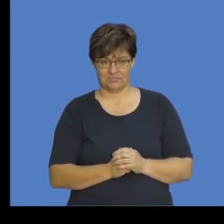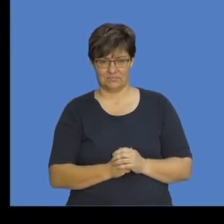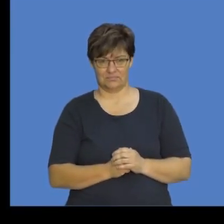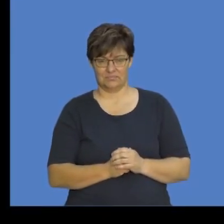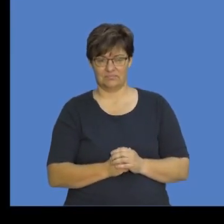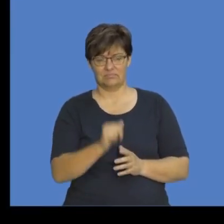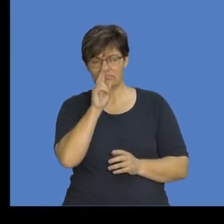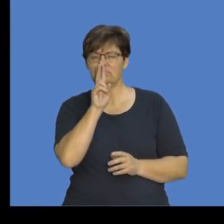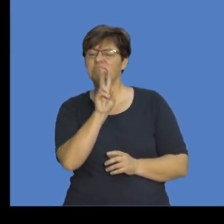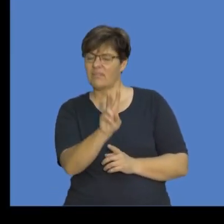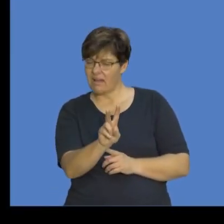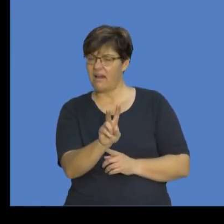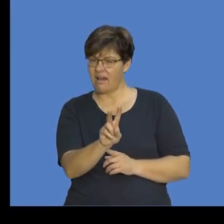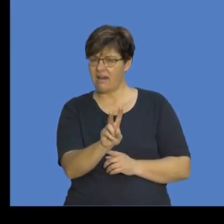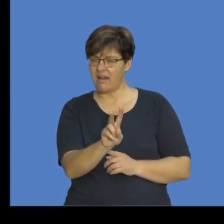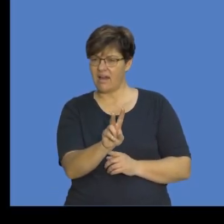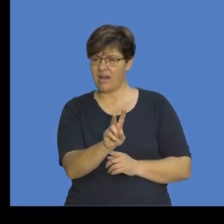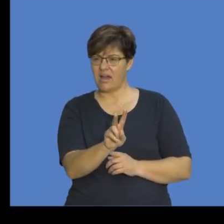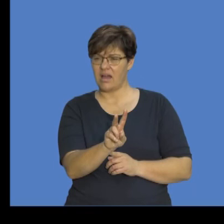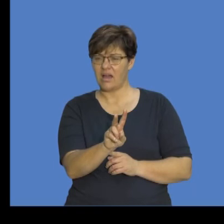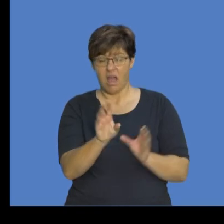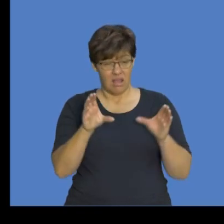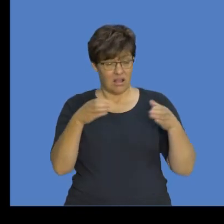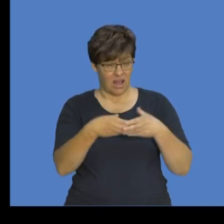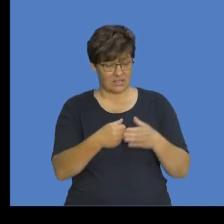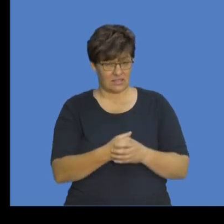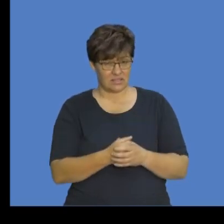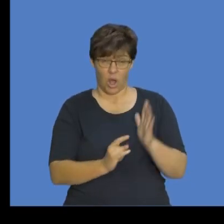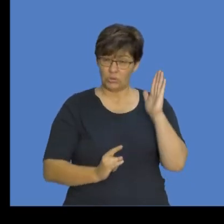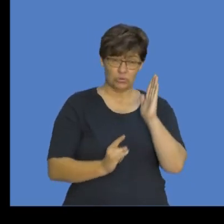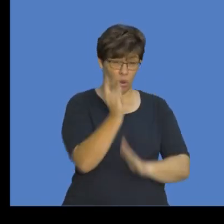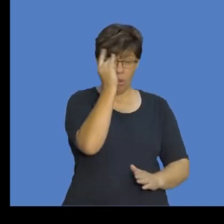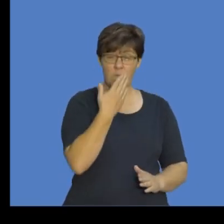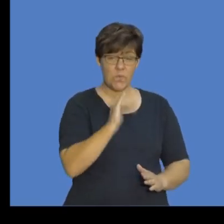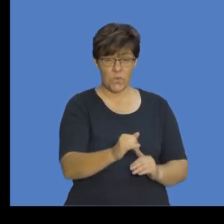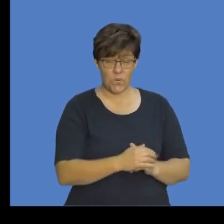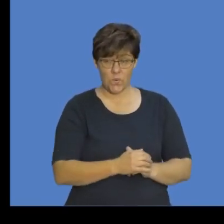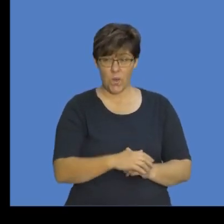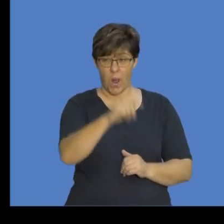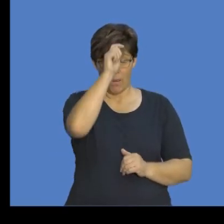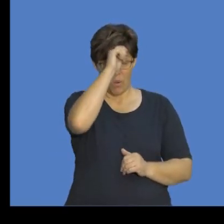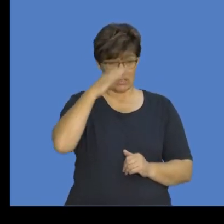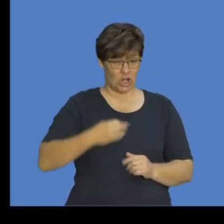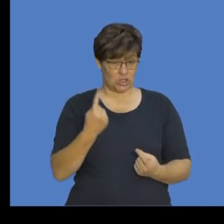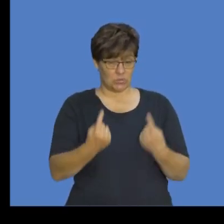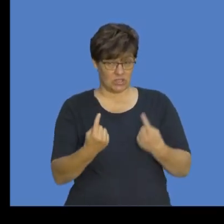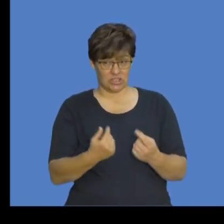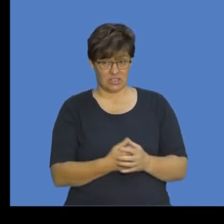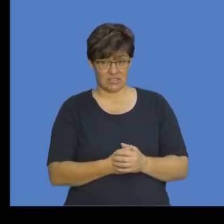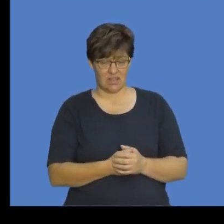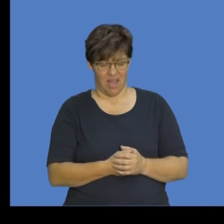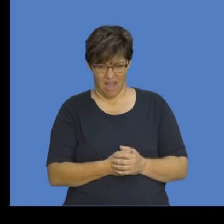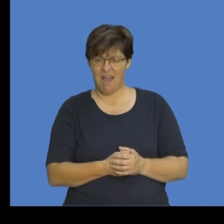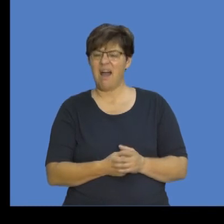By looking at this, I can see that in this class, who is the tallest? Boys or girls?